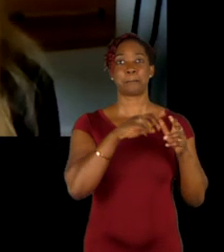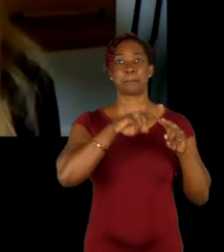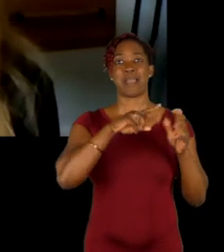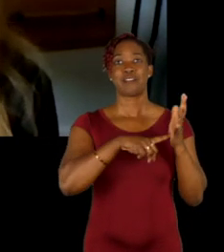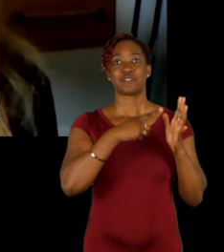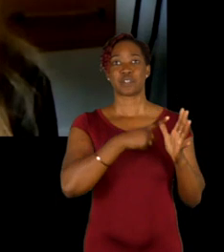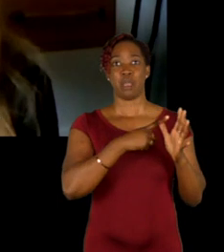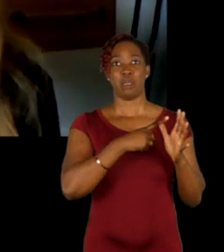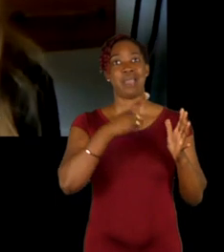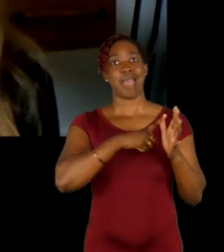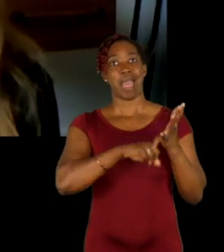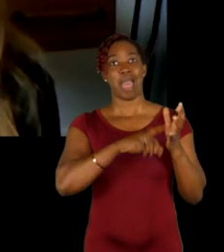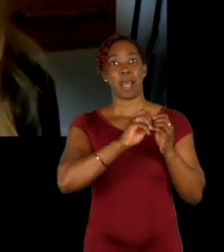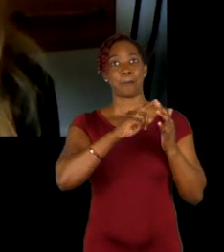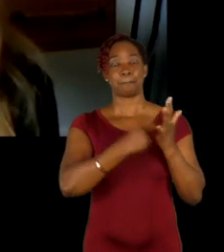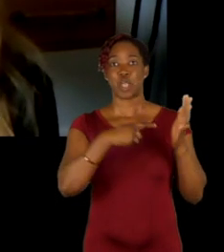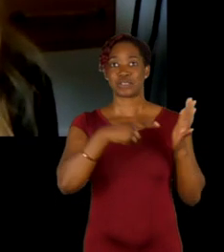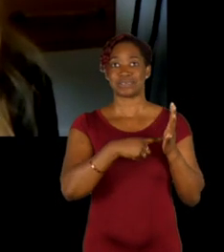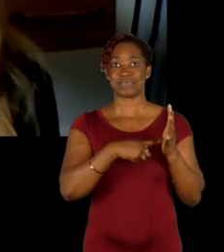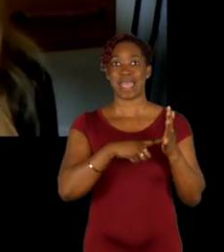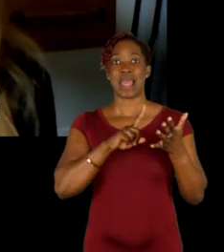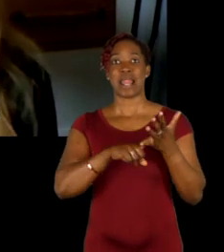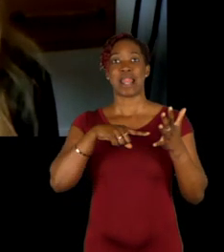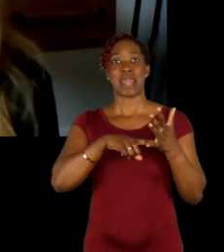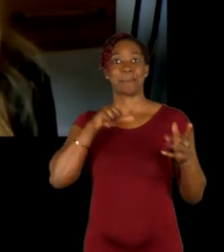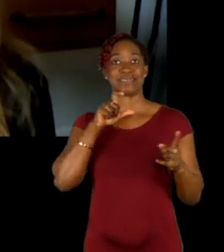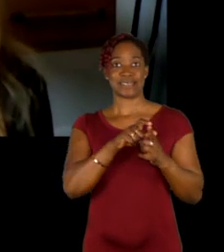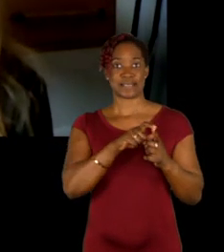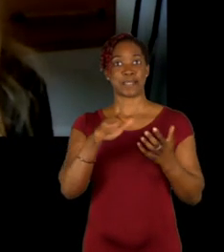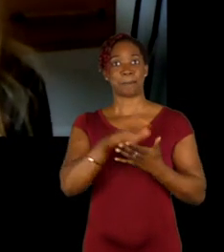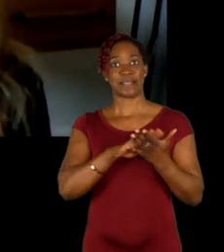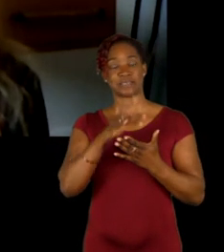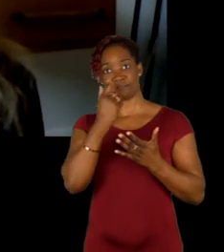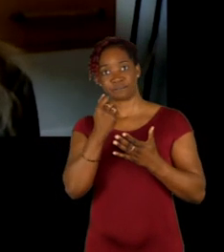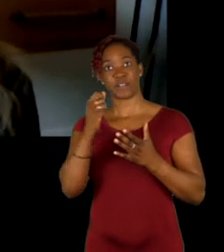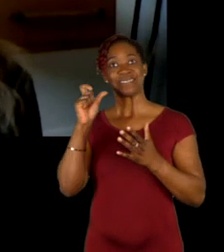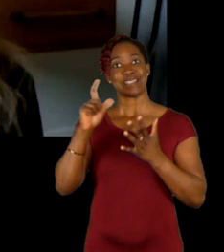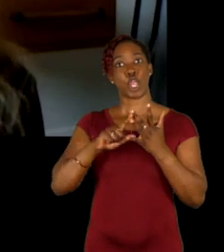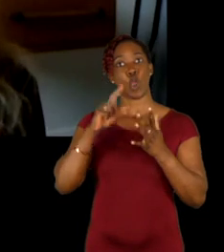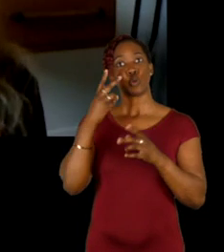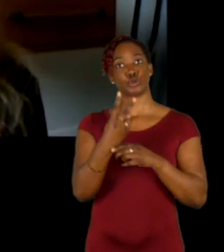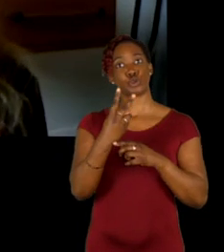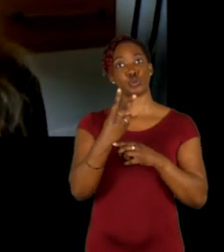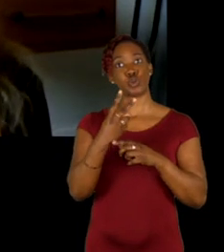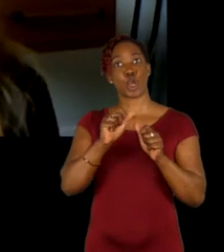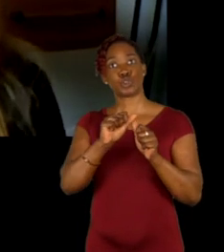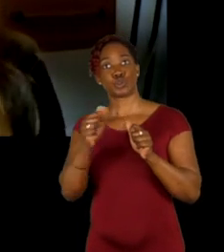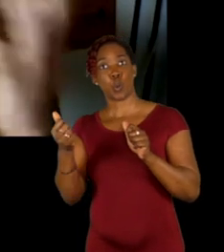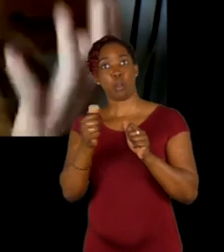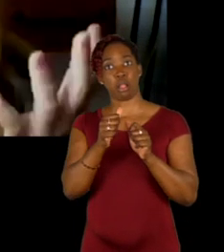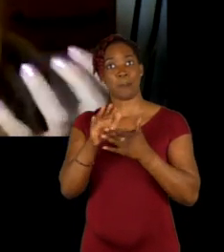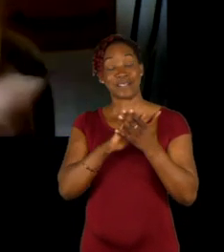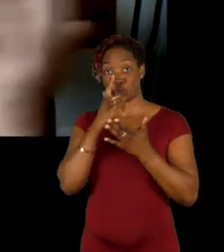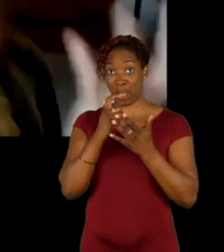we have a carbon calculator tool which helps the screen industries to measure their carbon footprint.